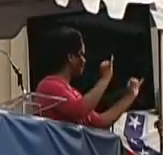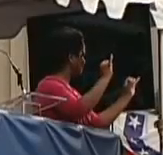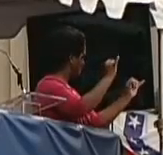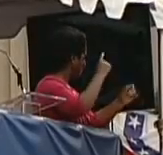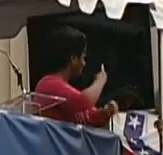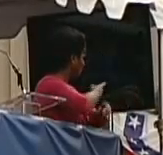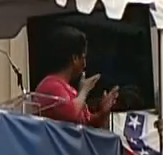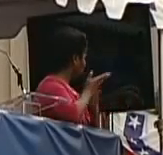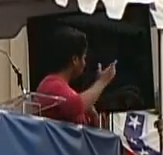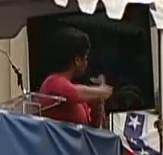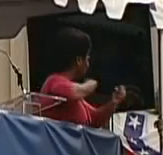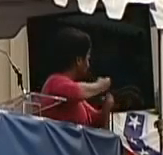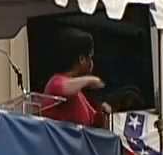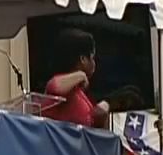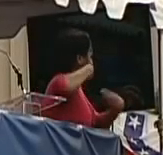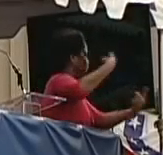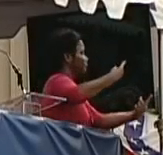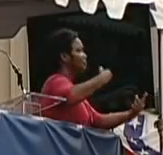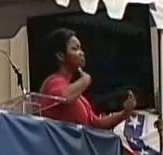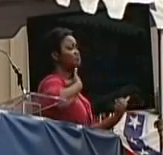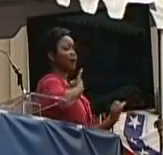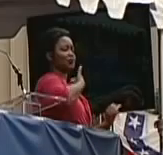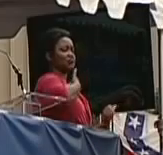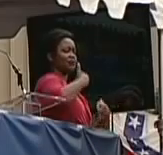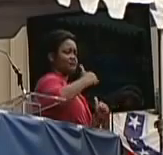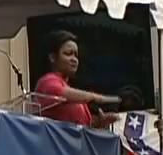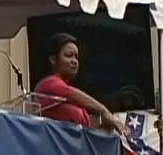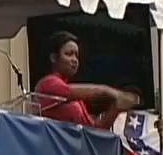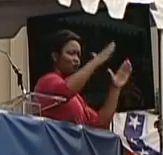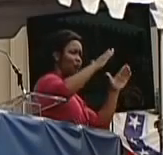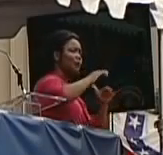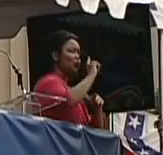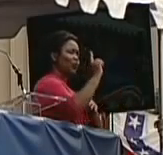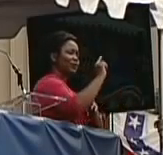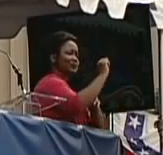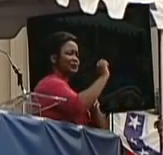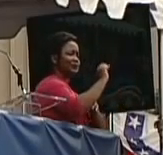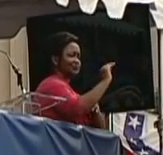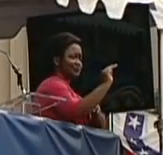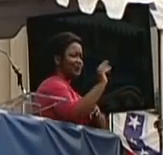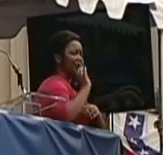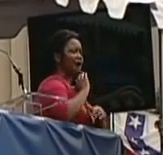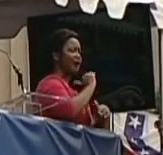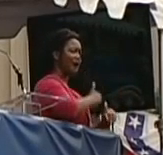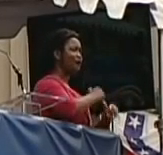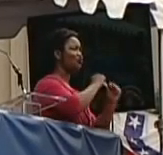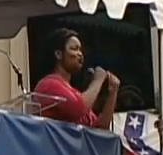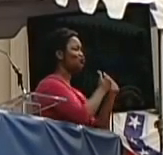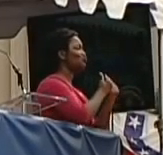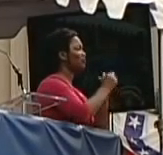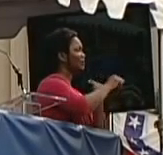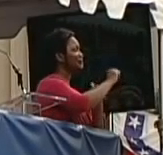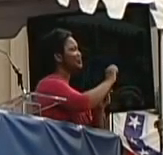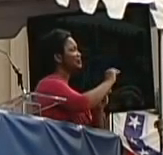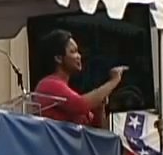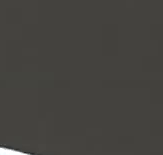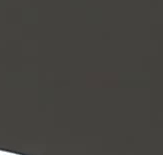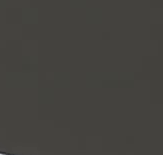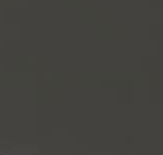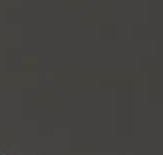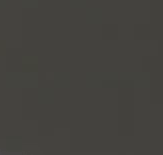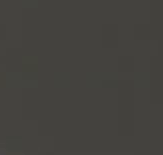years. As a youngster growing up in East Tennessee, our town of Kingsport held an Independence Day parade every year,